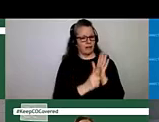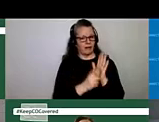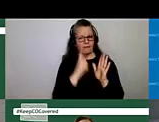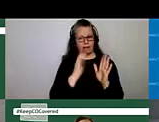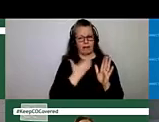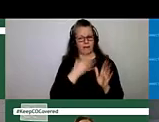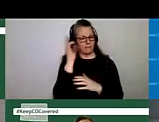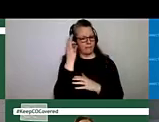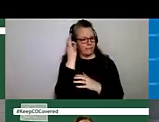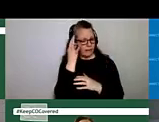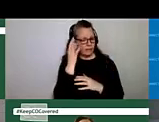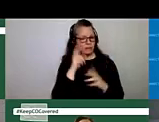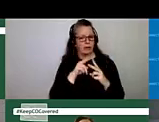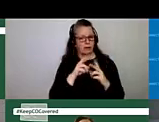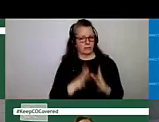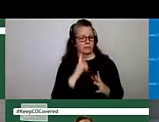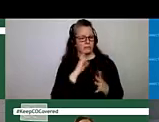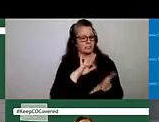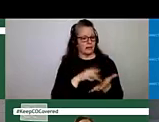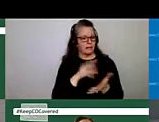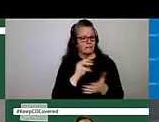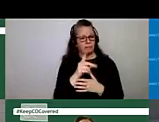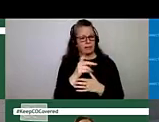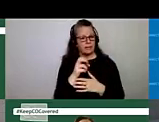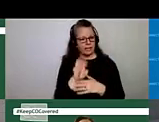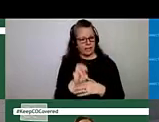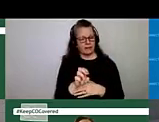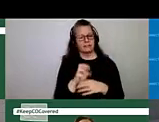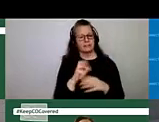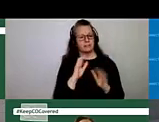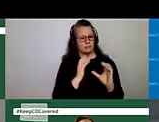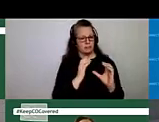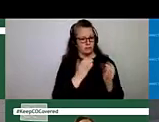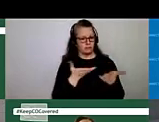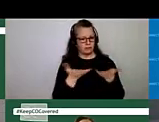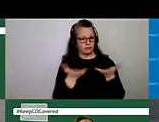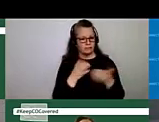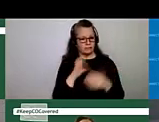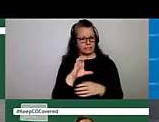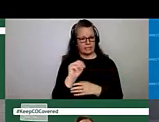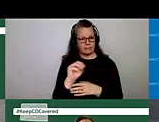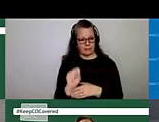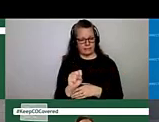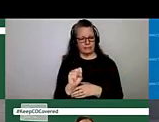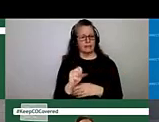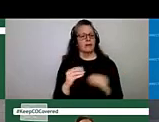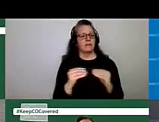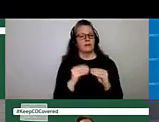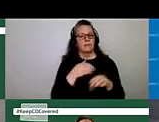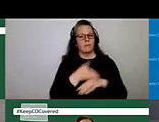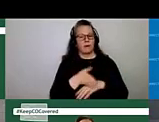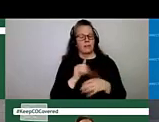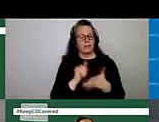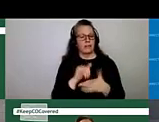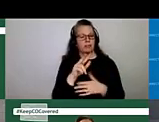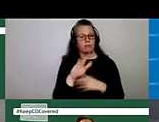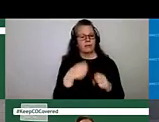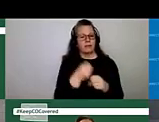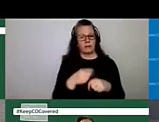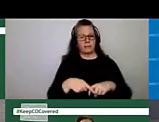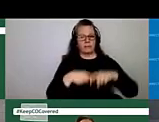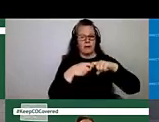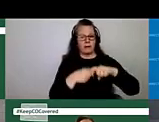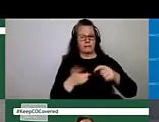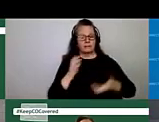for Medicare and Medicaid Services, or CMS, after more than a 3-year pause, the department, in a joint effort with our